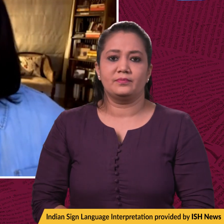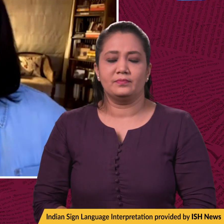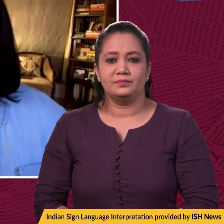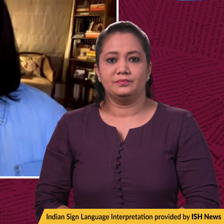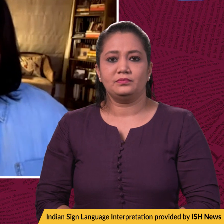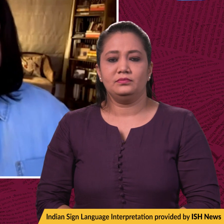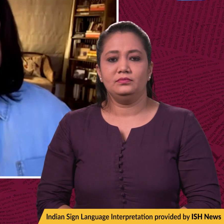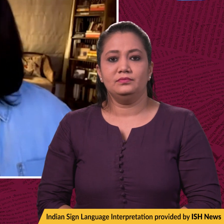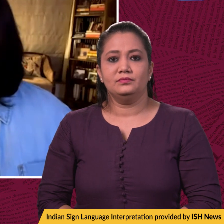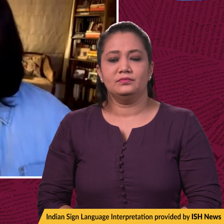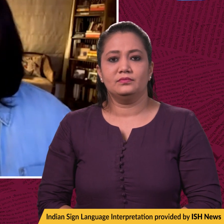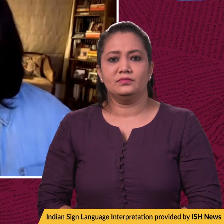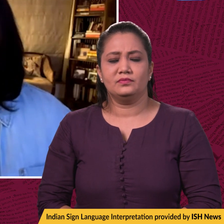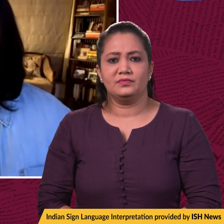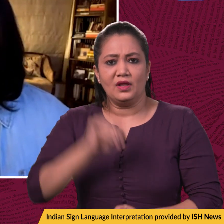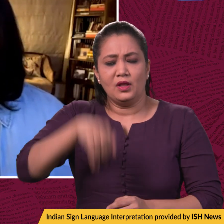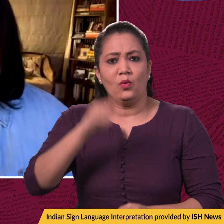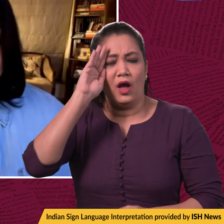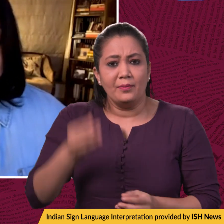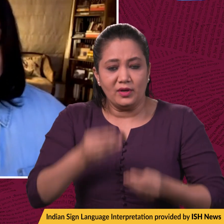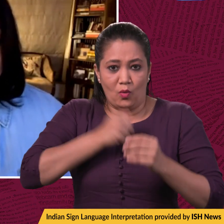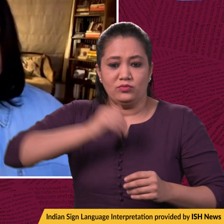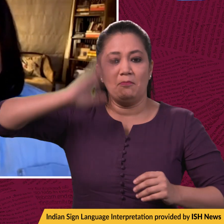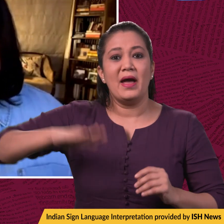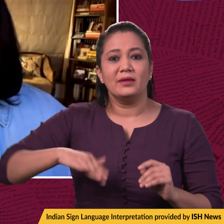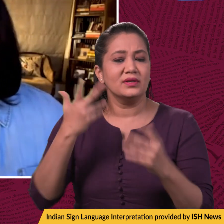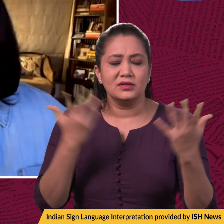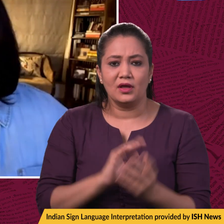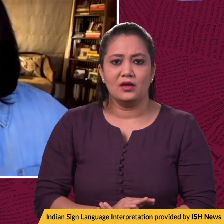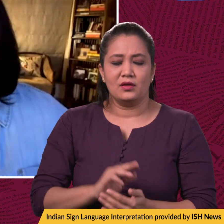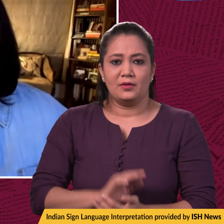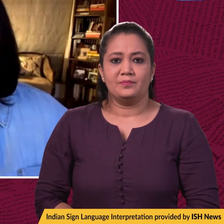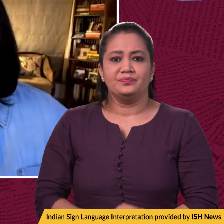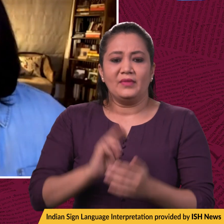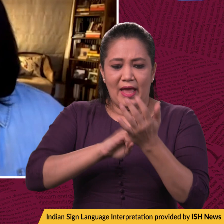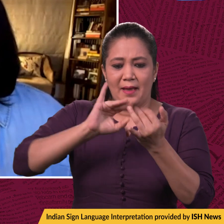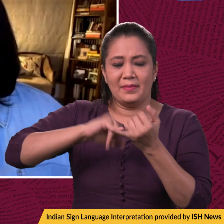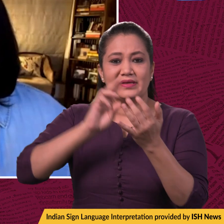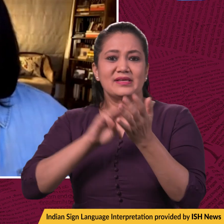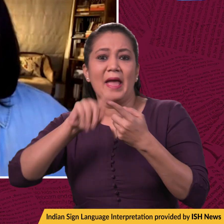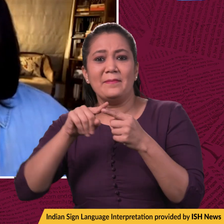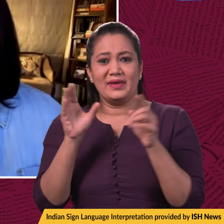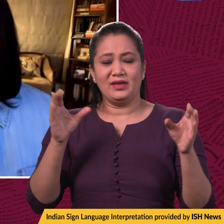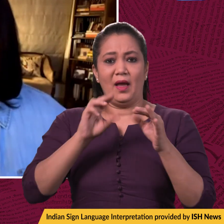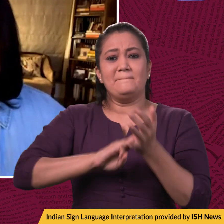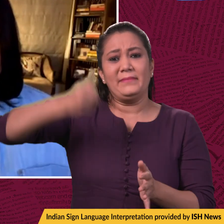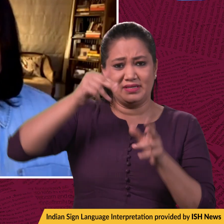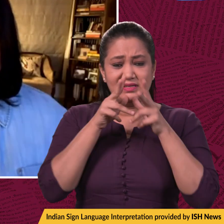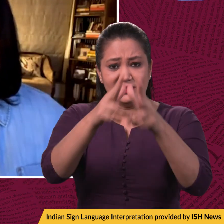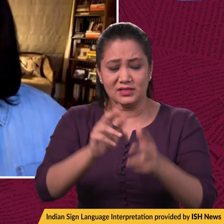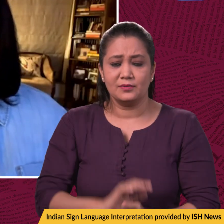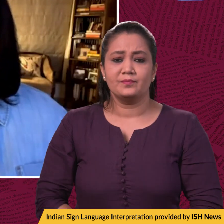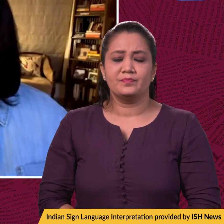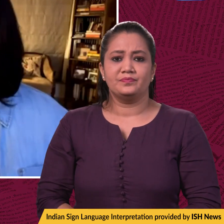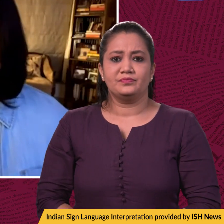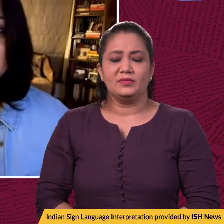336. An update from our parliament in India: the Ministry of Micro, Small and Medium Enterprises, so the MSME ministry, has said